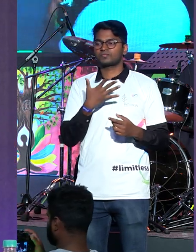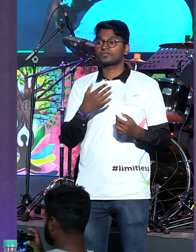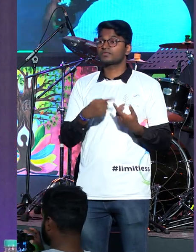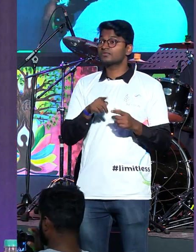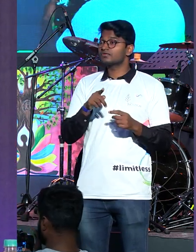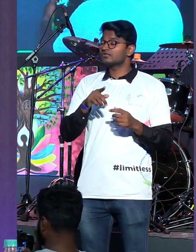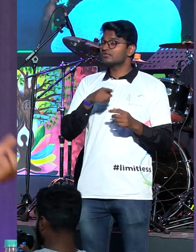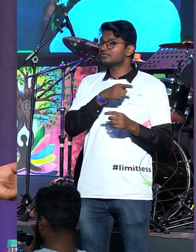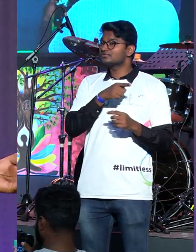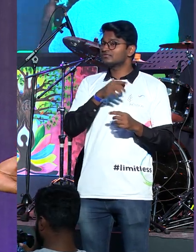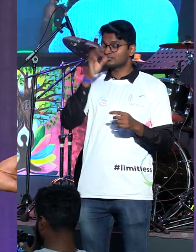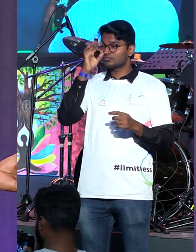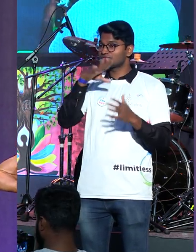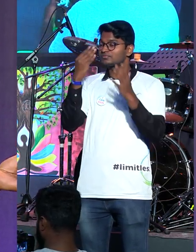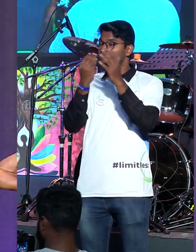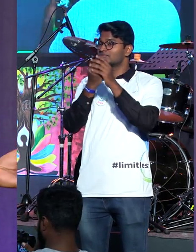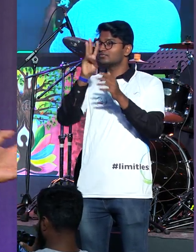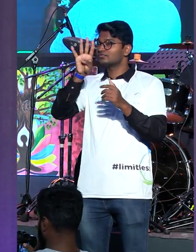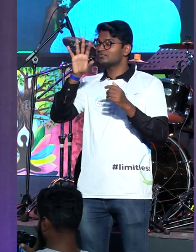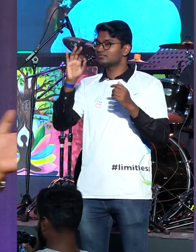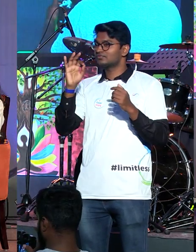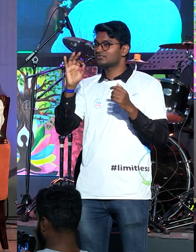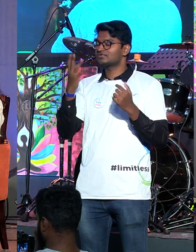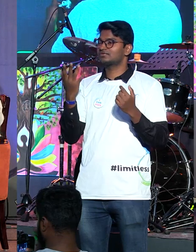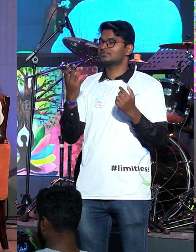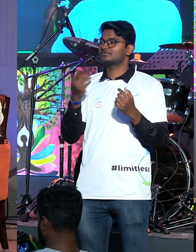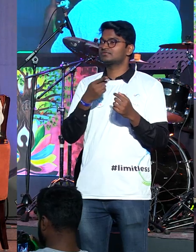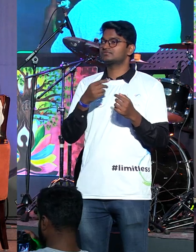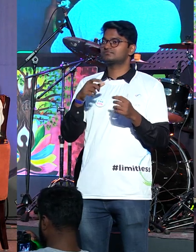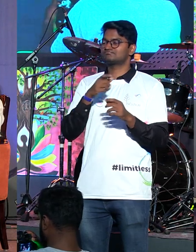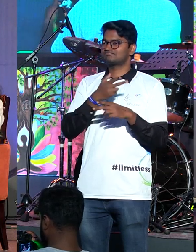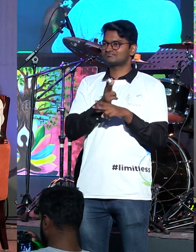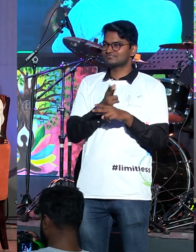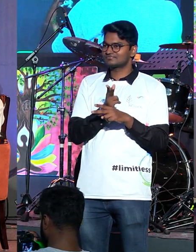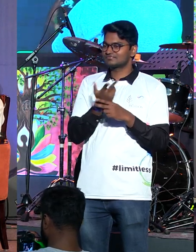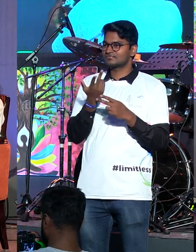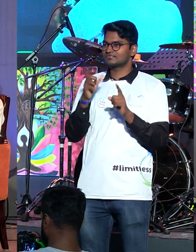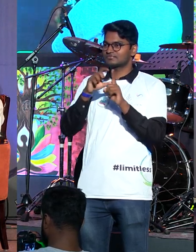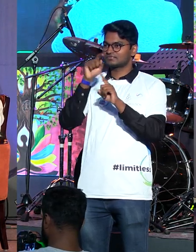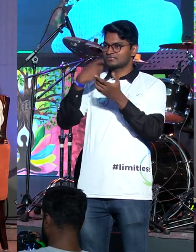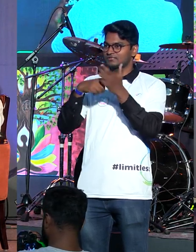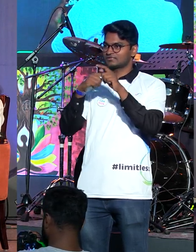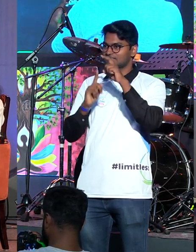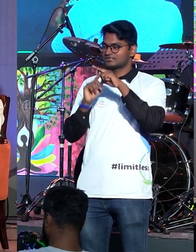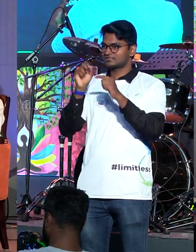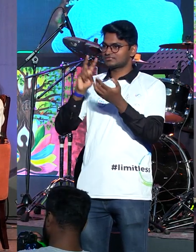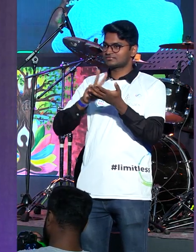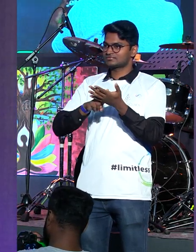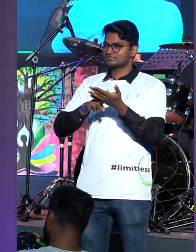different languages. She's directed 2 movies on a span of almost 10 years, right? Direction takes a lot out of you.